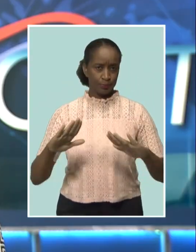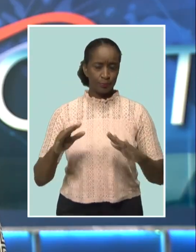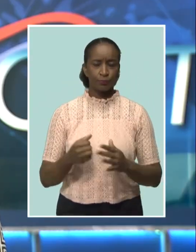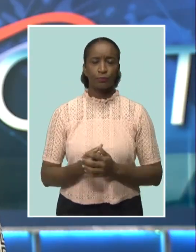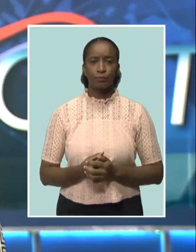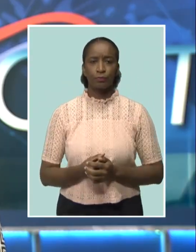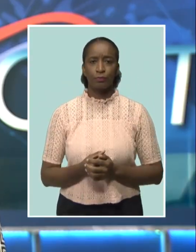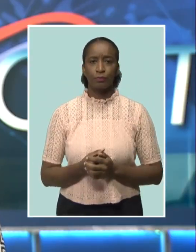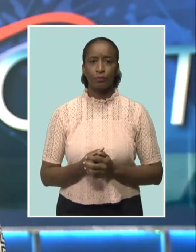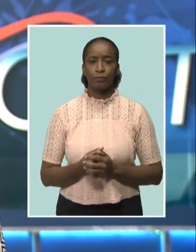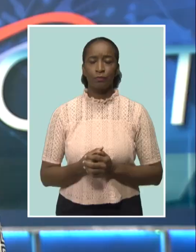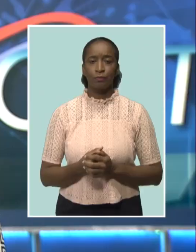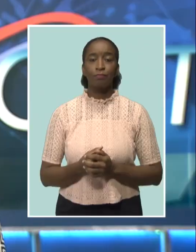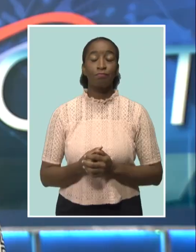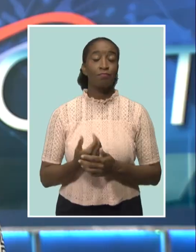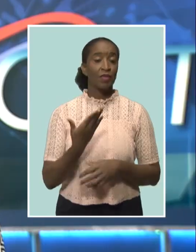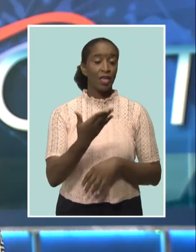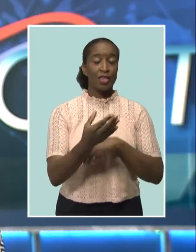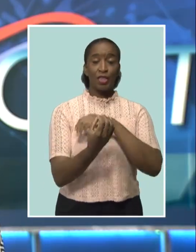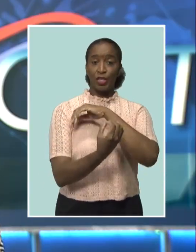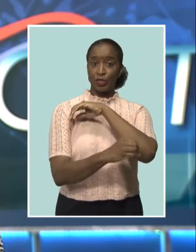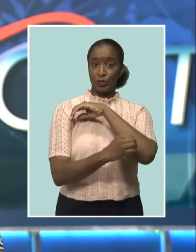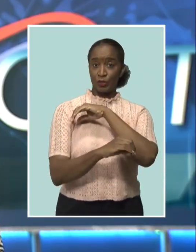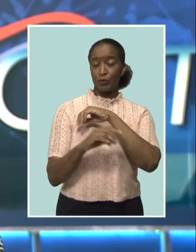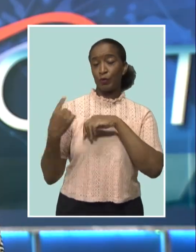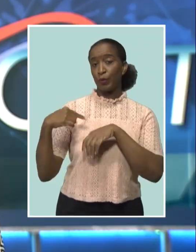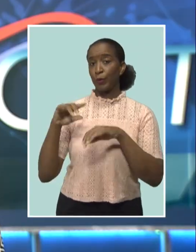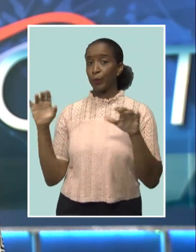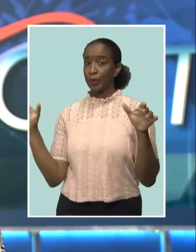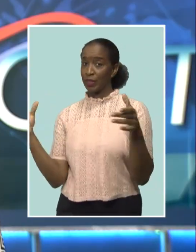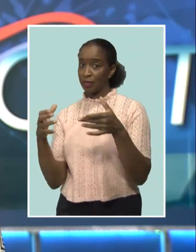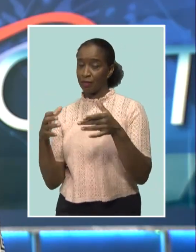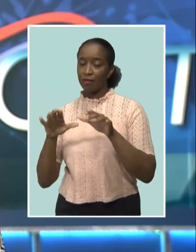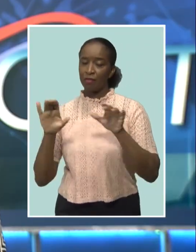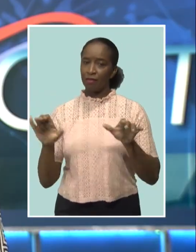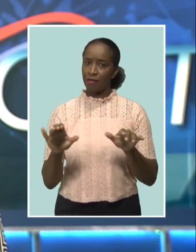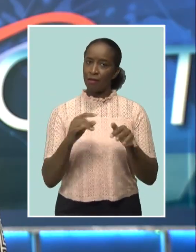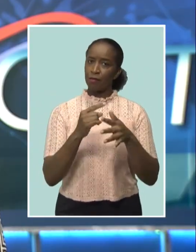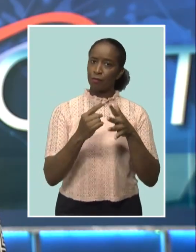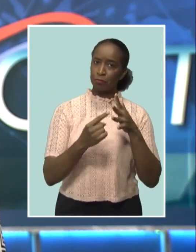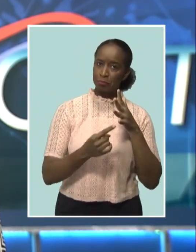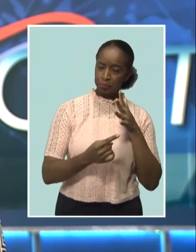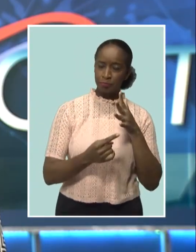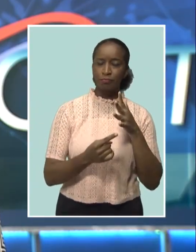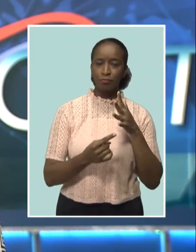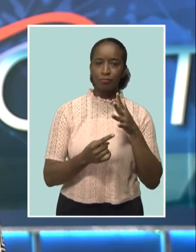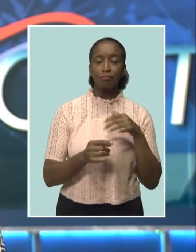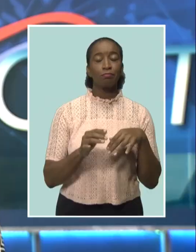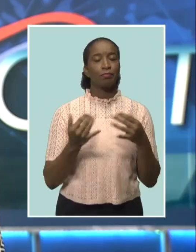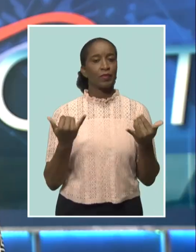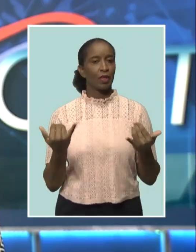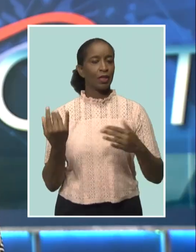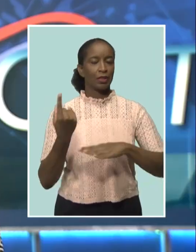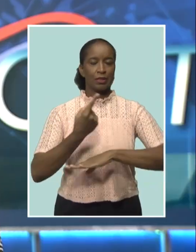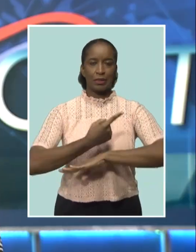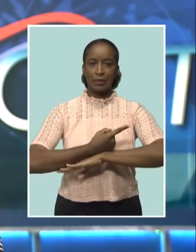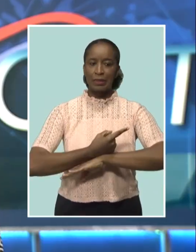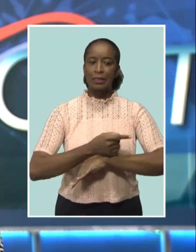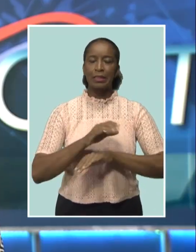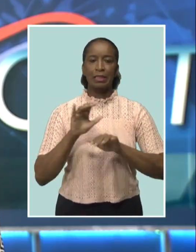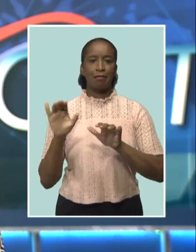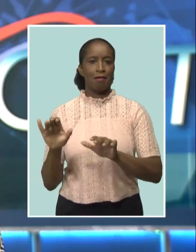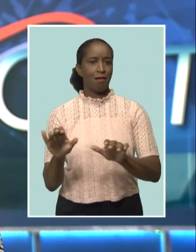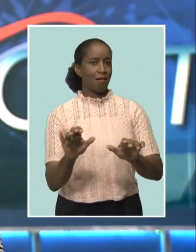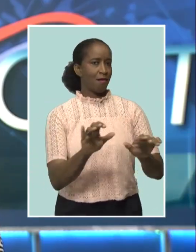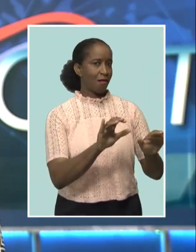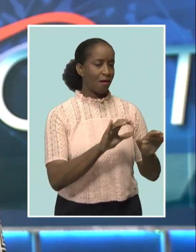With the St. Joseph calendar of events for We Gathering 2025 nearing the home stretch, the parish was abuzz today with various activities for the